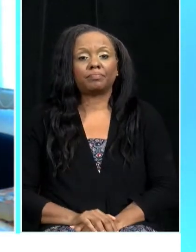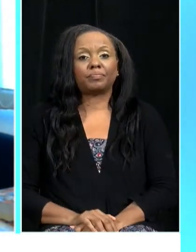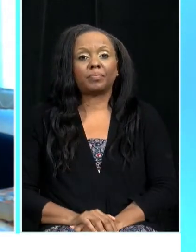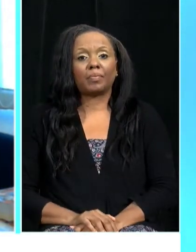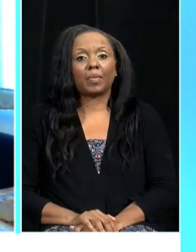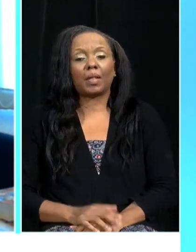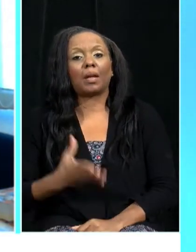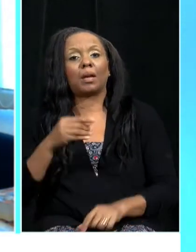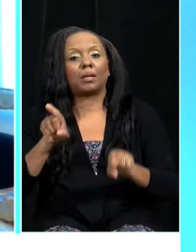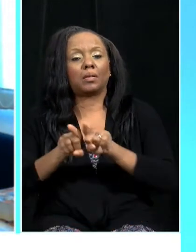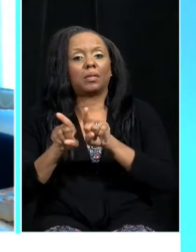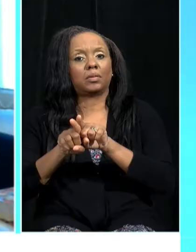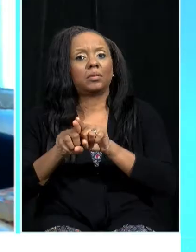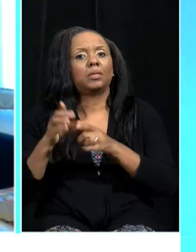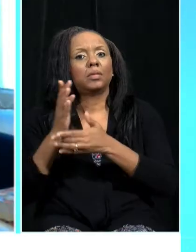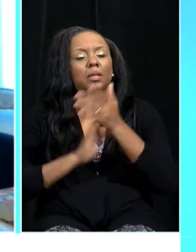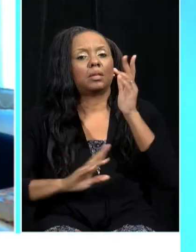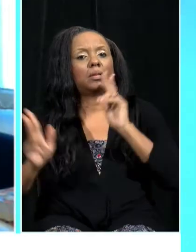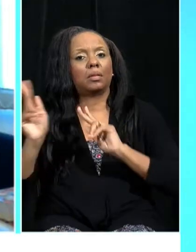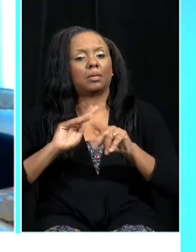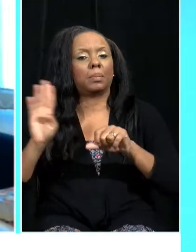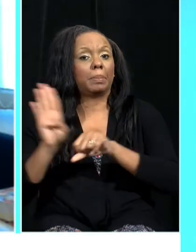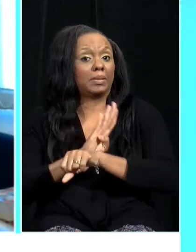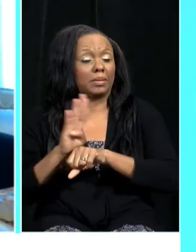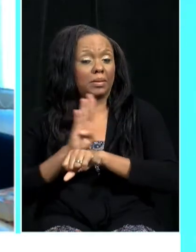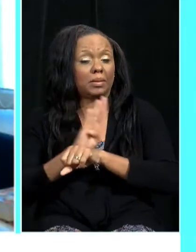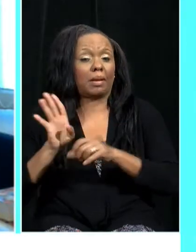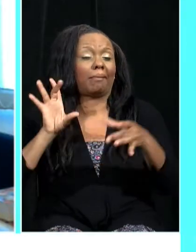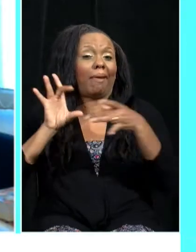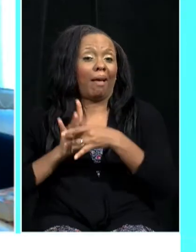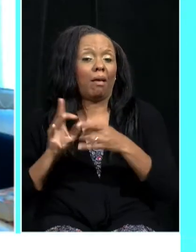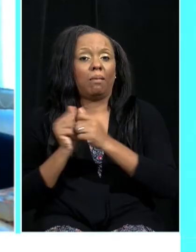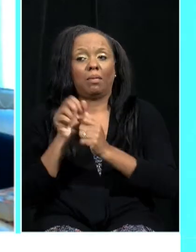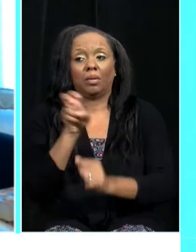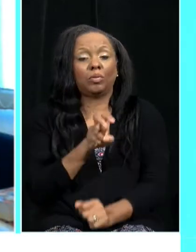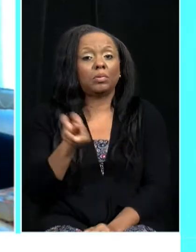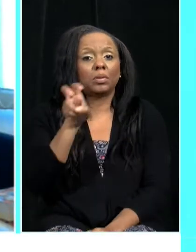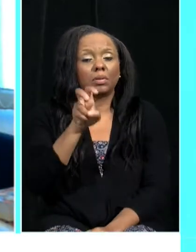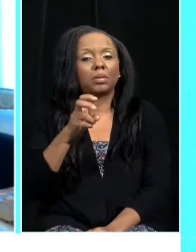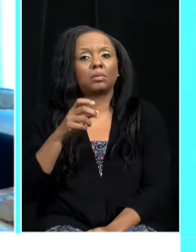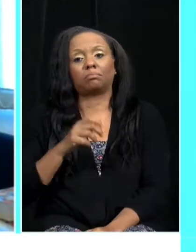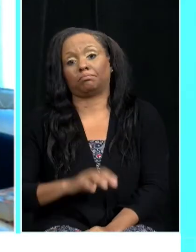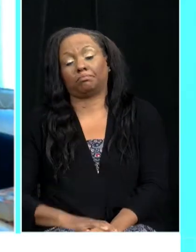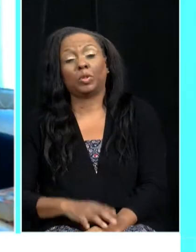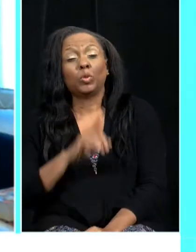to that industry. So it's fingers crossed. We hope that